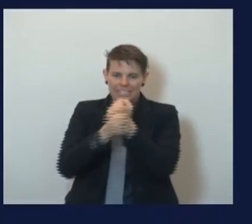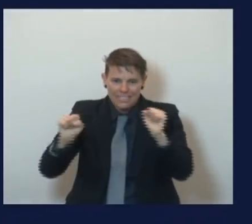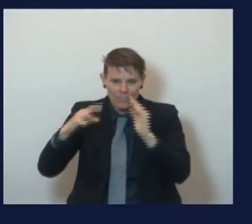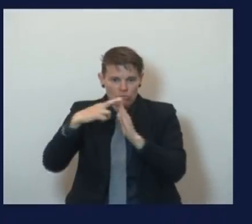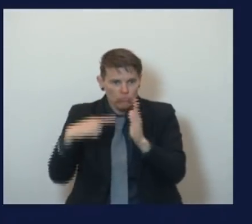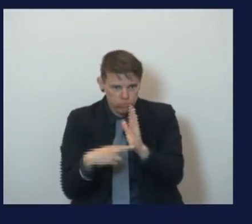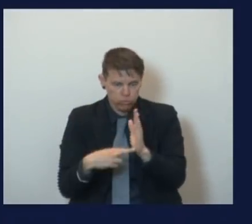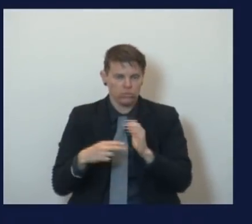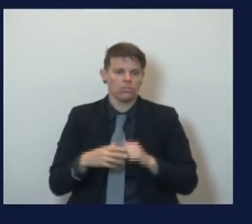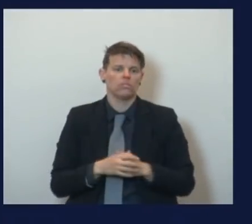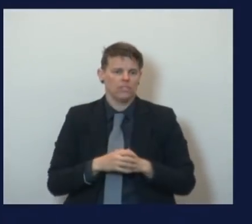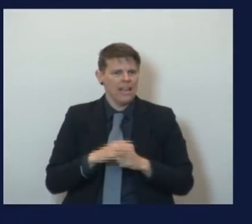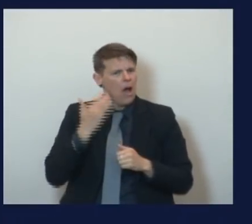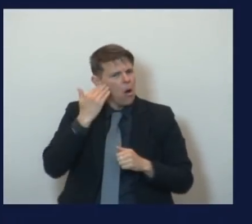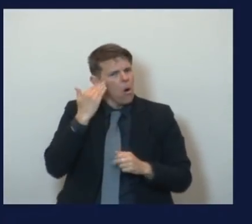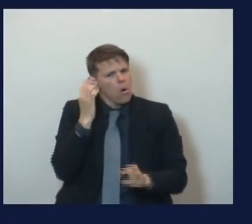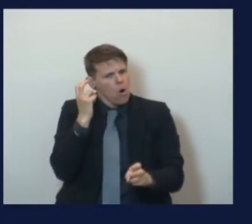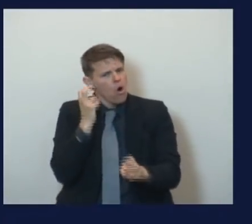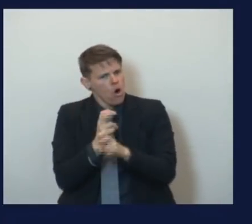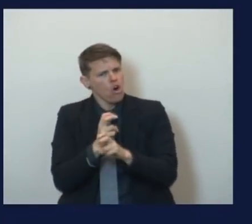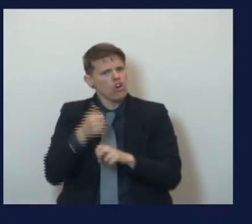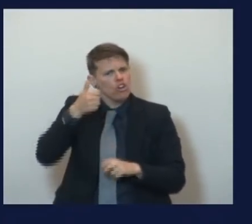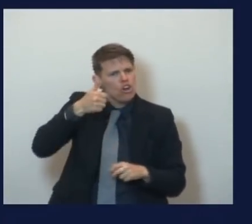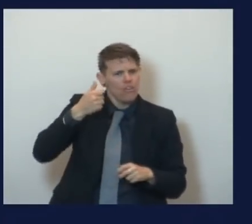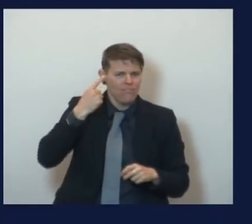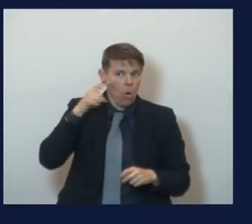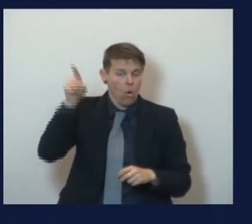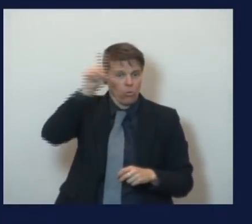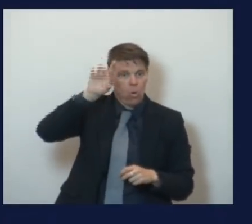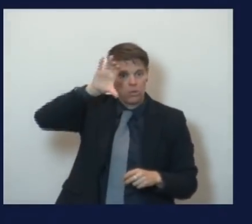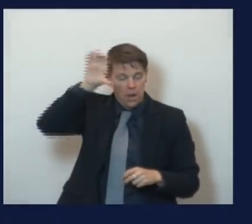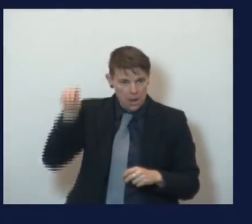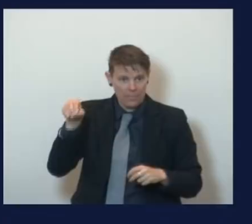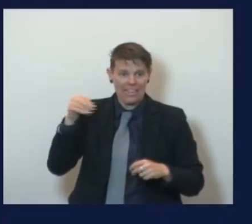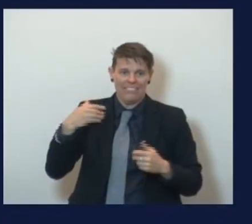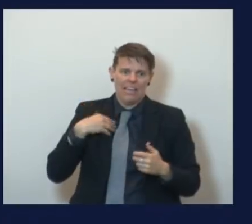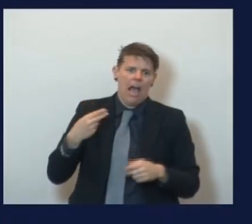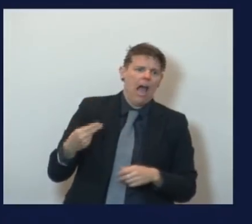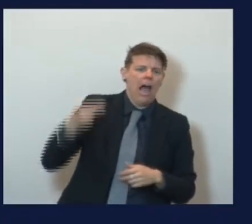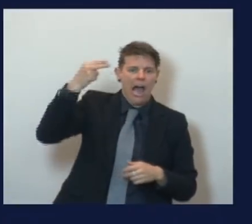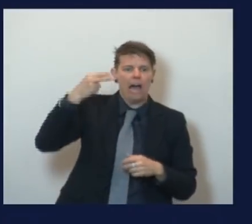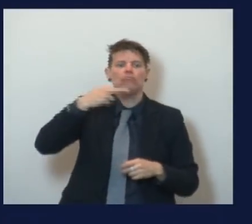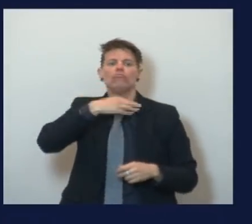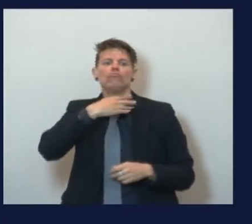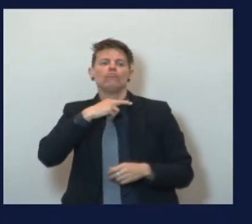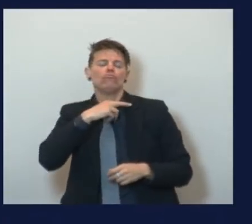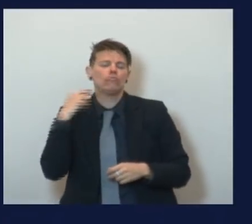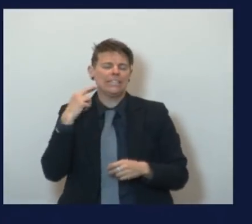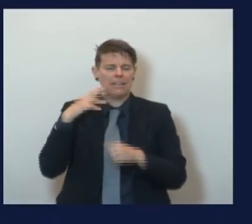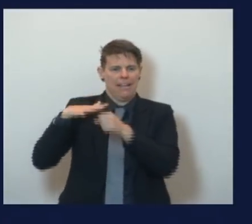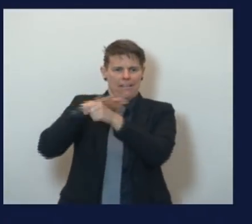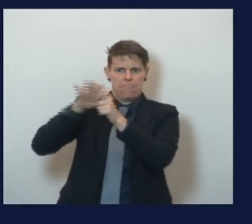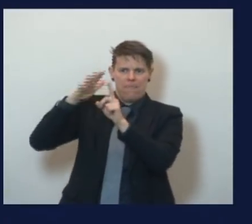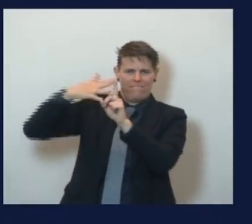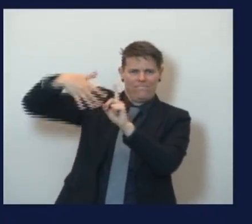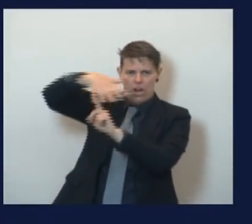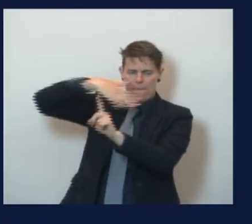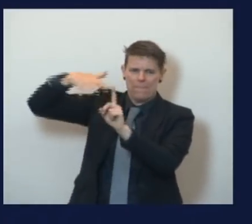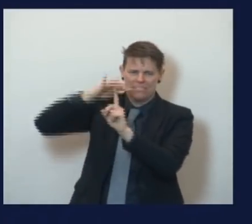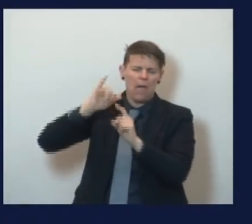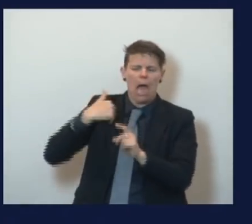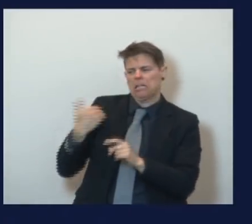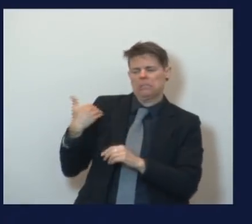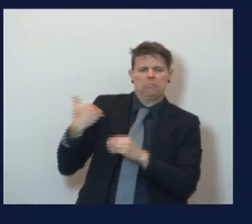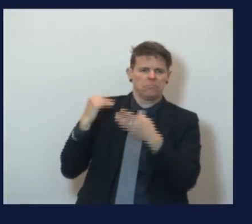is particularly for those employers that might have higher risk environments that we will look at later in our